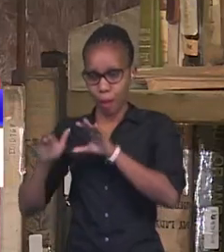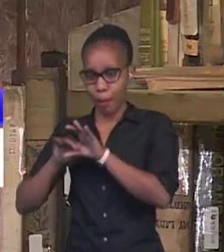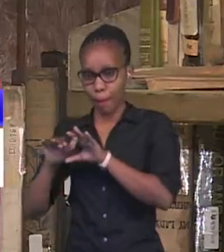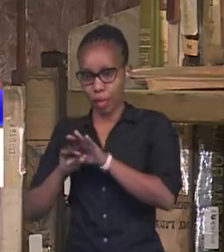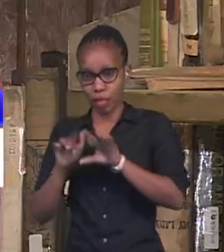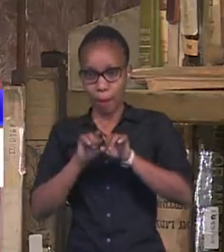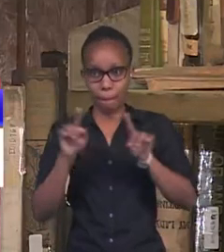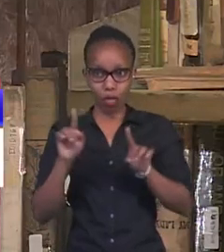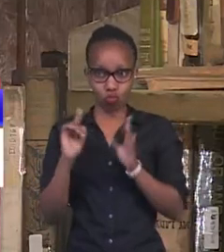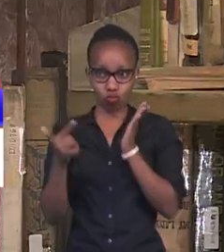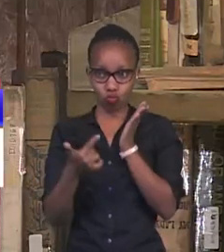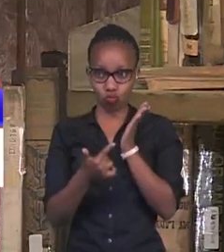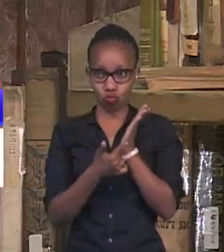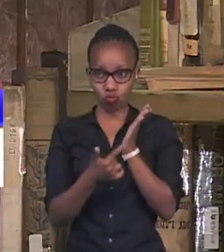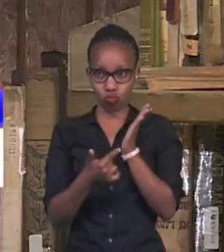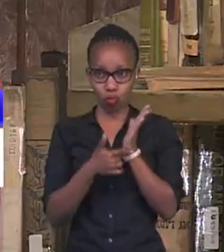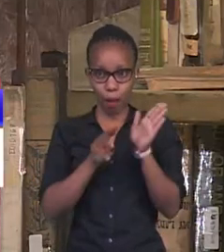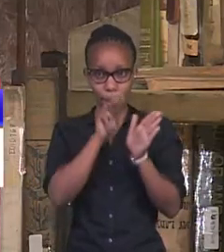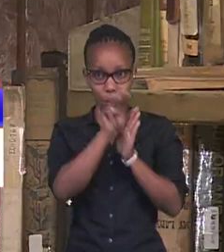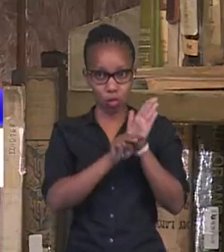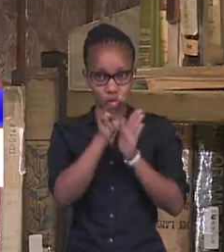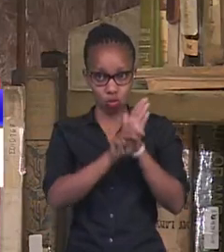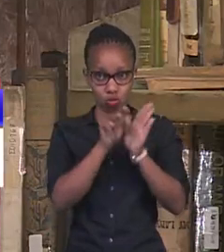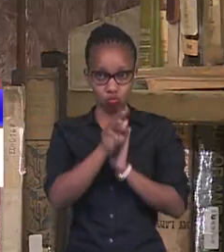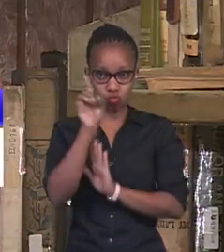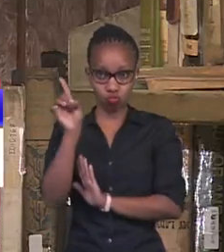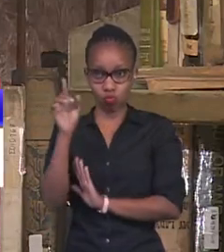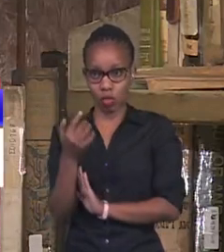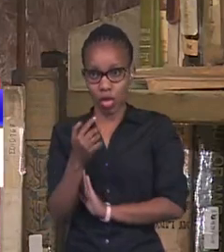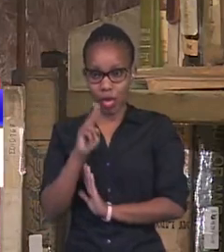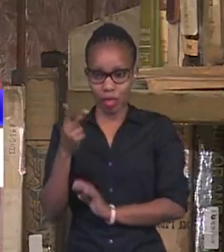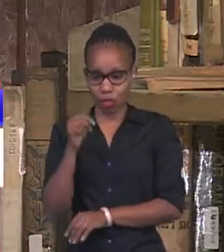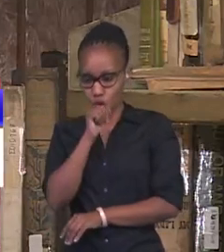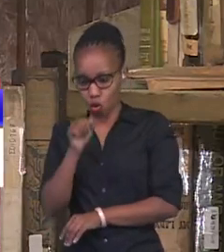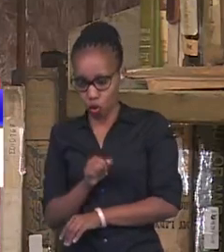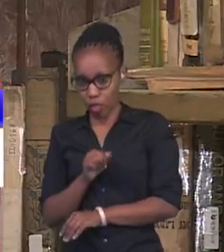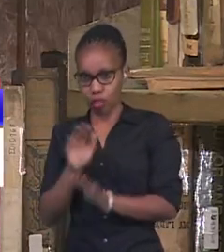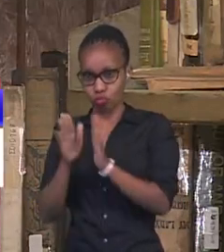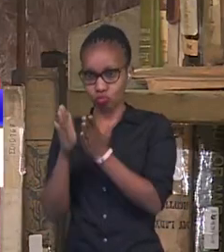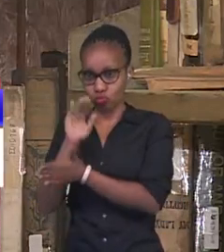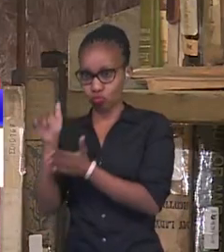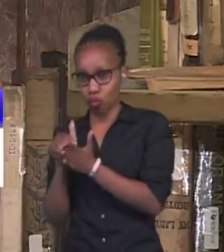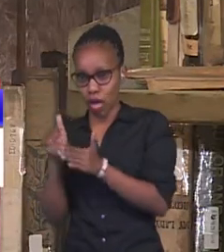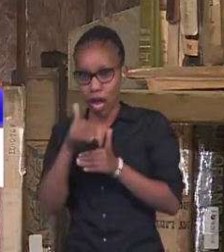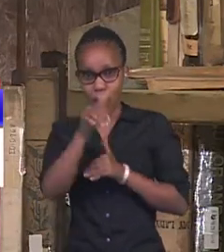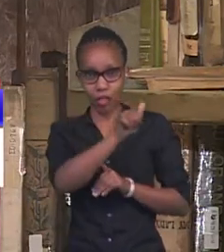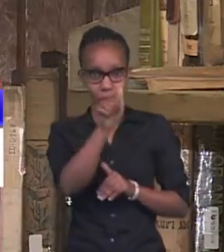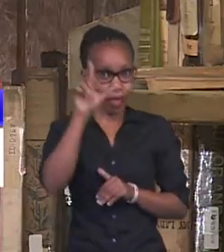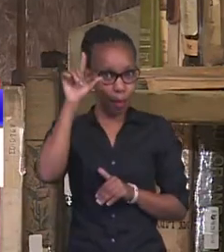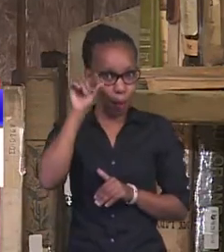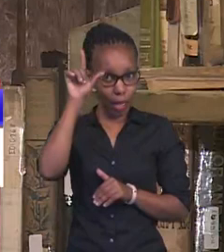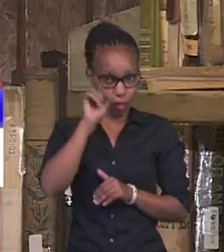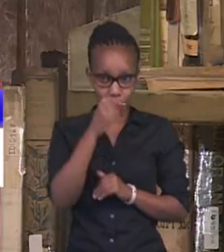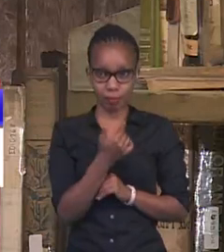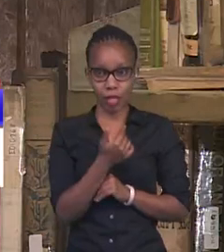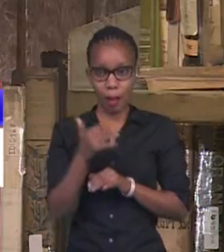But now with the digitization of materials here in the second oldest library in Kenya after the Seif bin Salim in Mombasa,